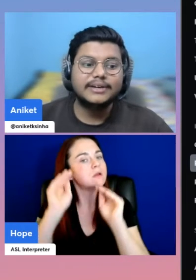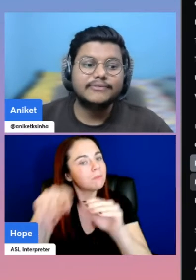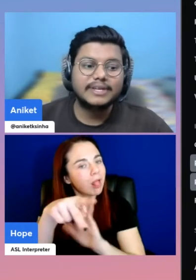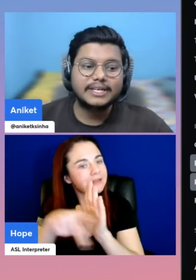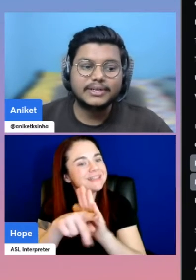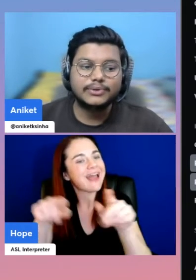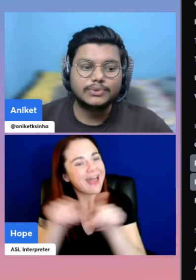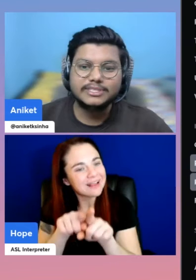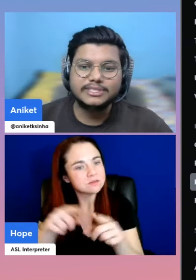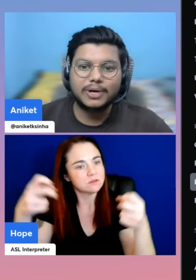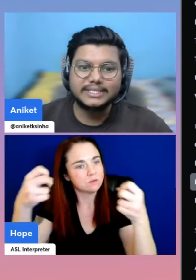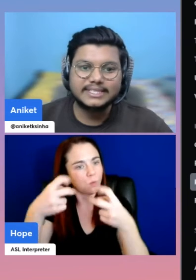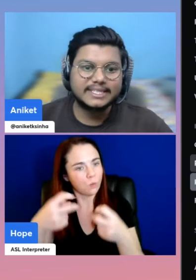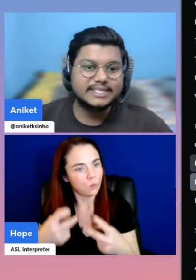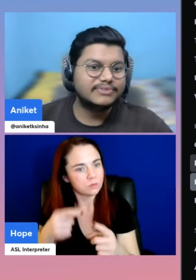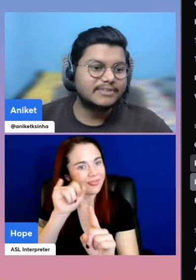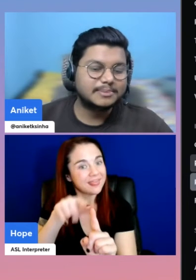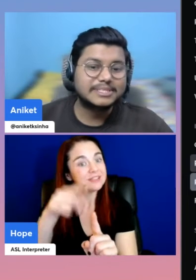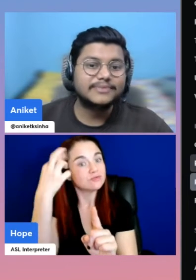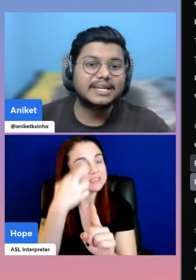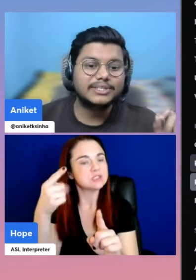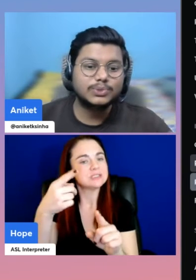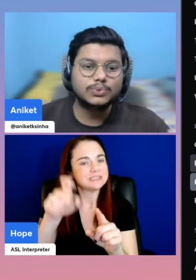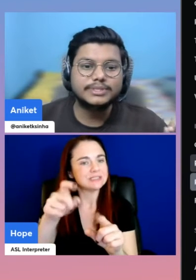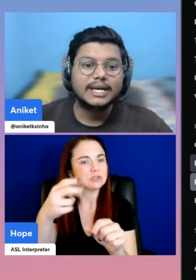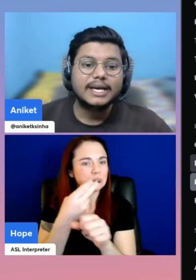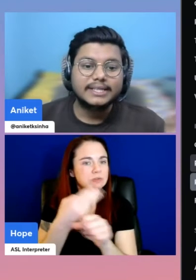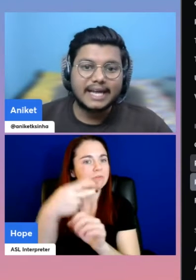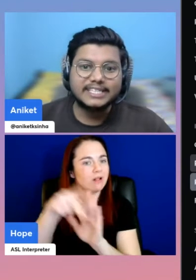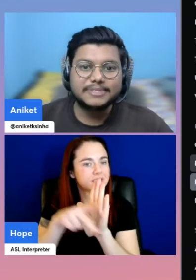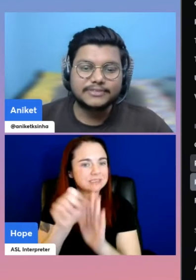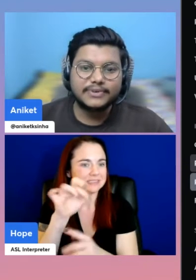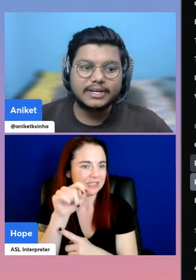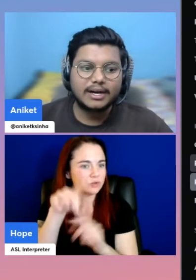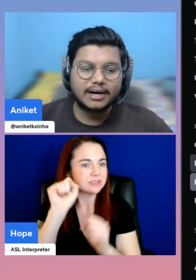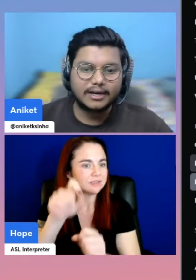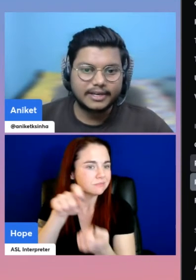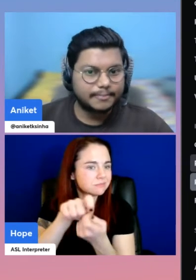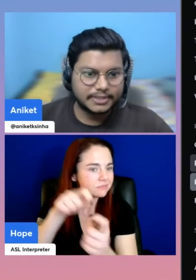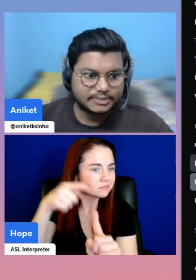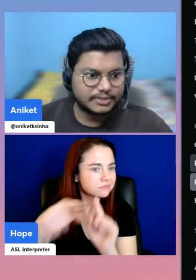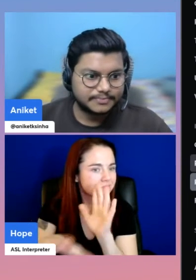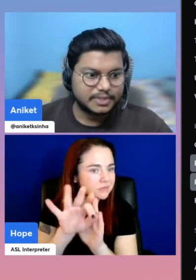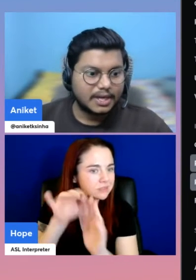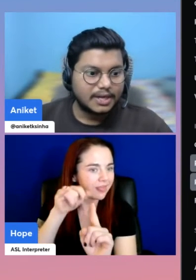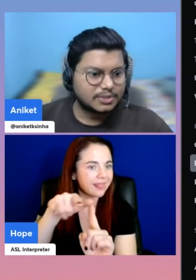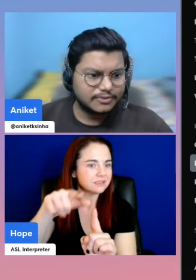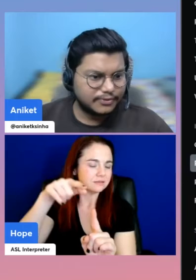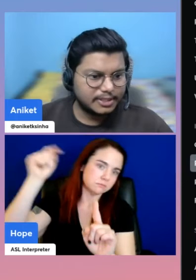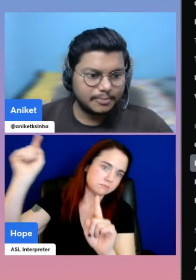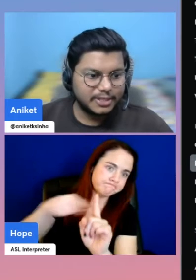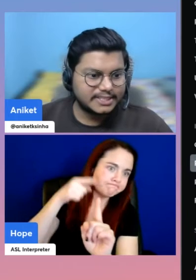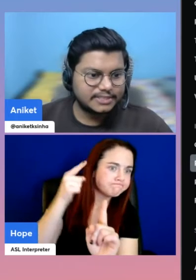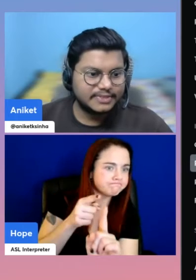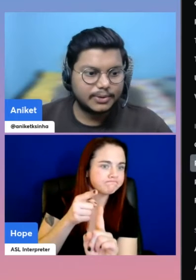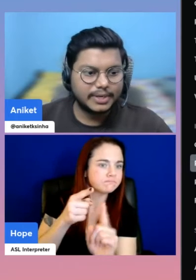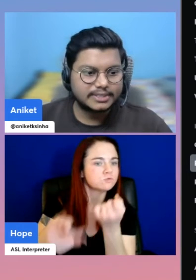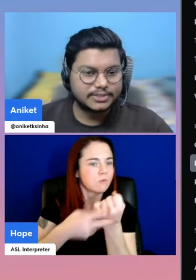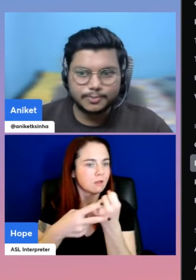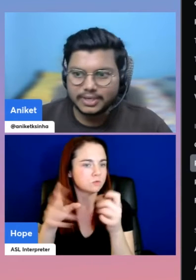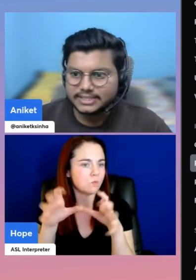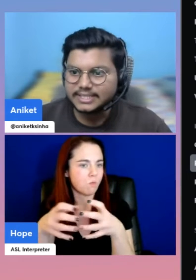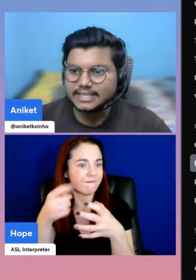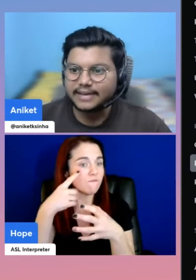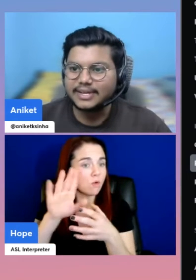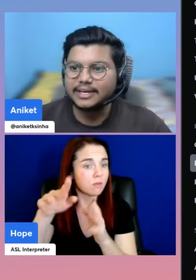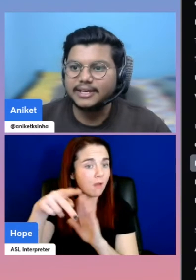For that, we need to use the policy sets where we specifically choose that specific repository. So for the policies, we are going